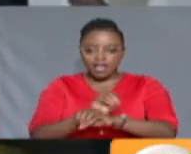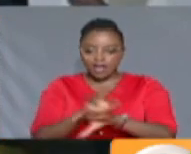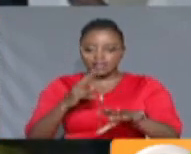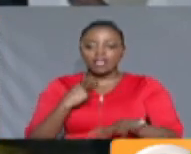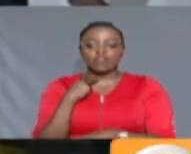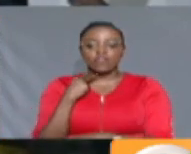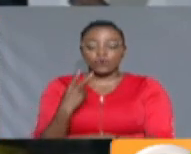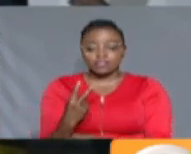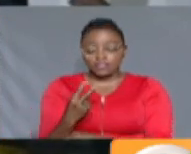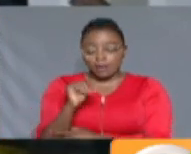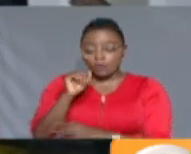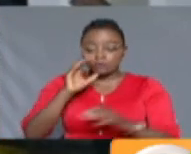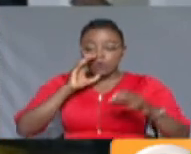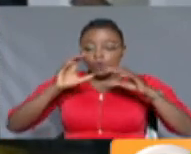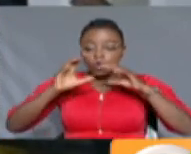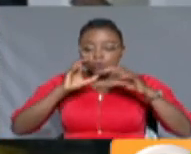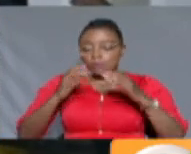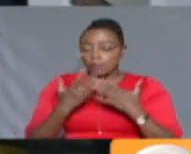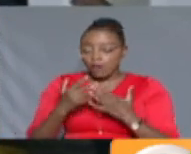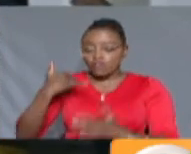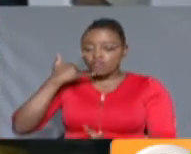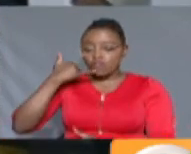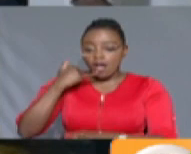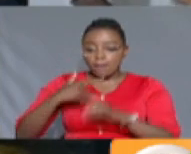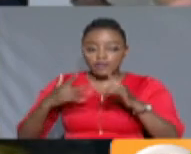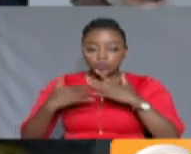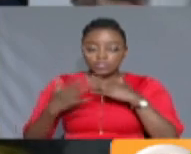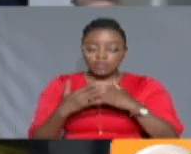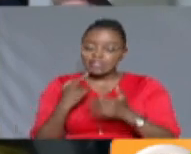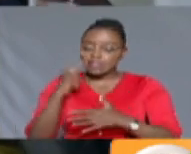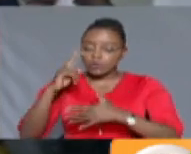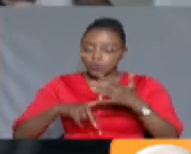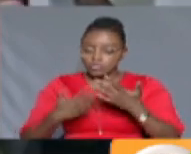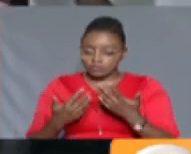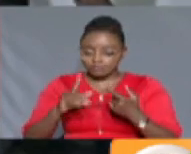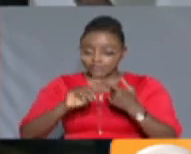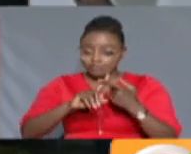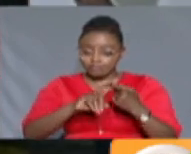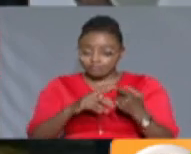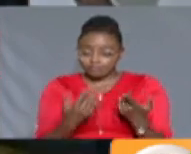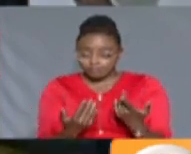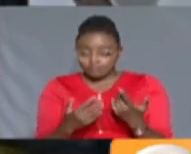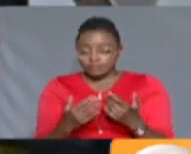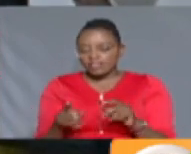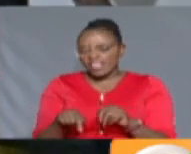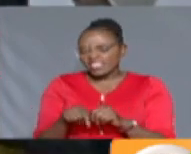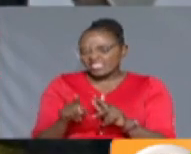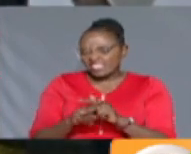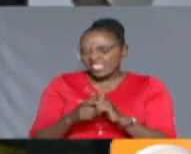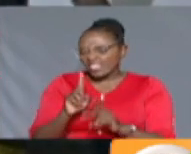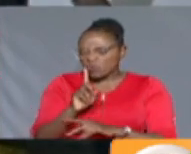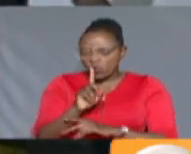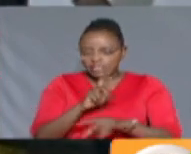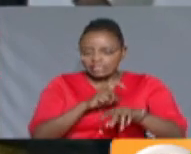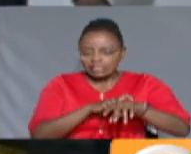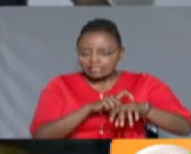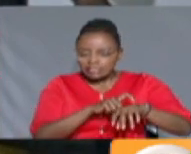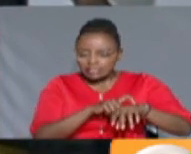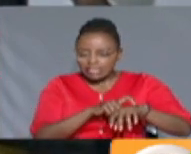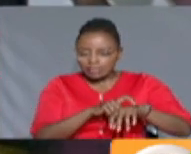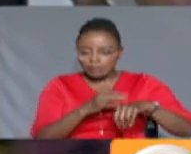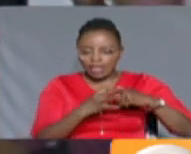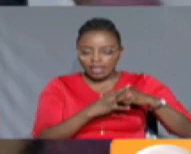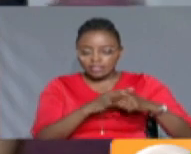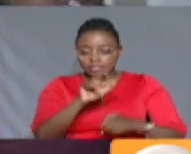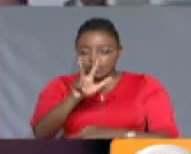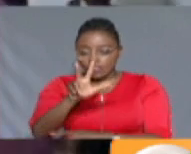your end. He was speaking to us on phone, but what he was basically trying to tell us was that he estimates that the fire broke out at about 8:30 p.m. That is what he is